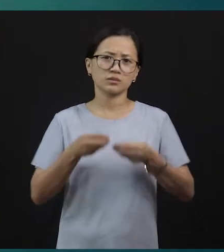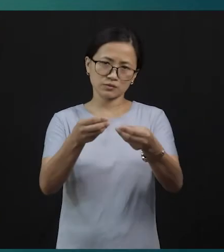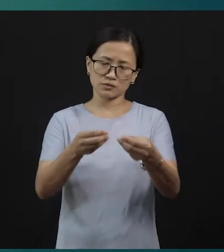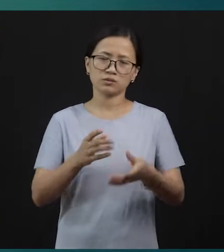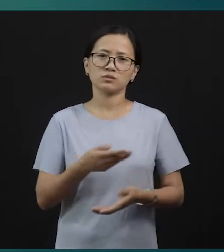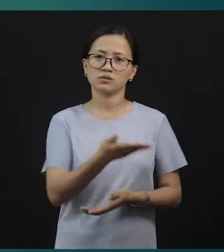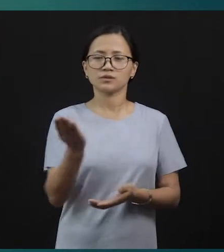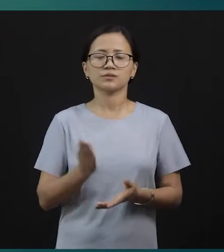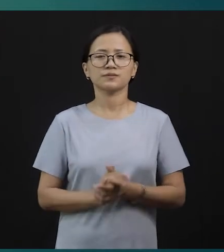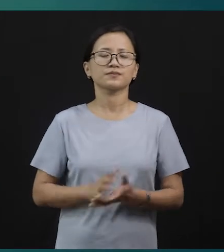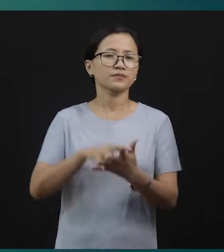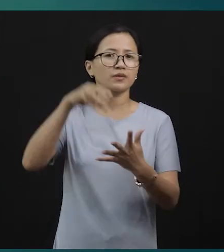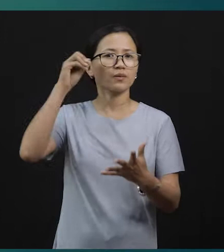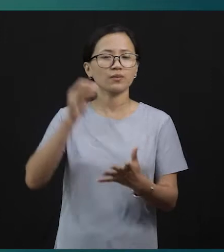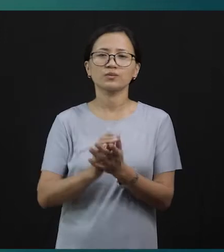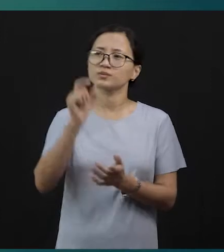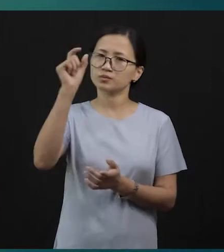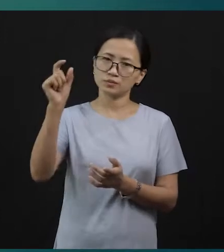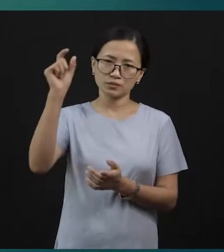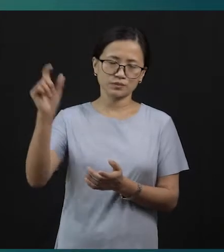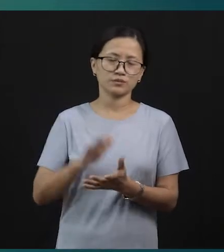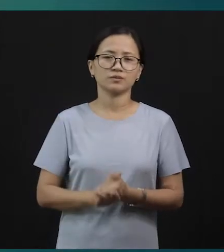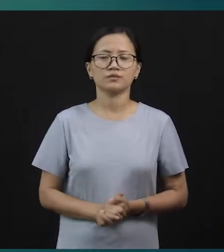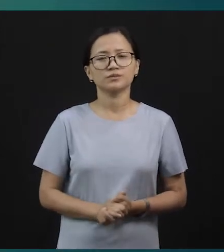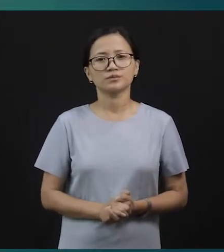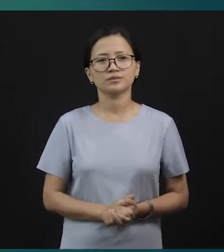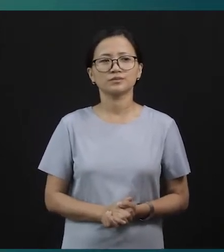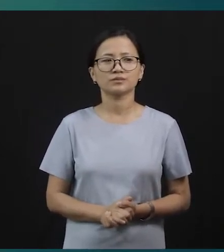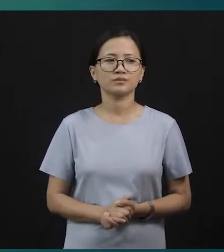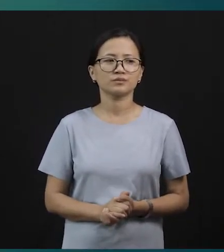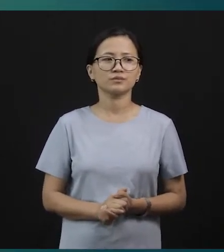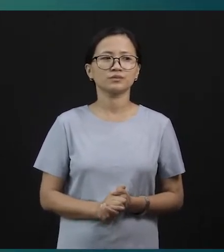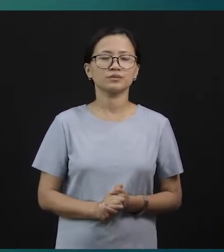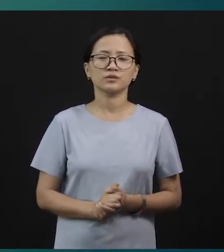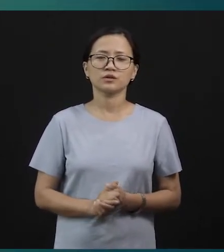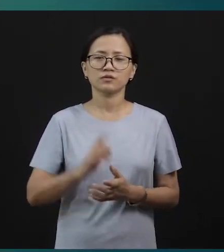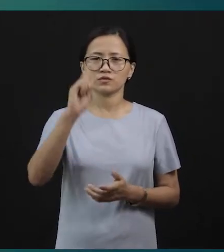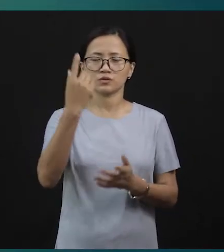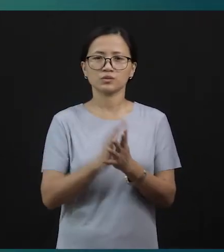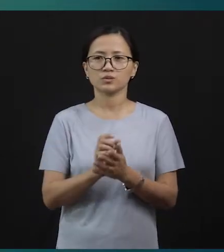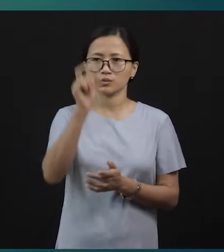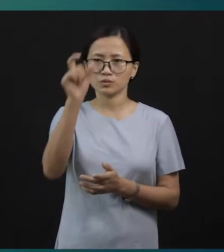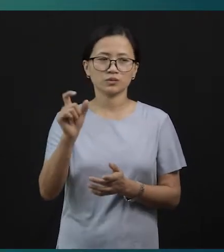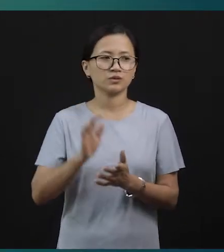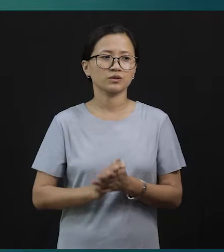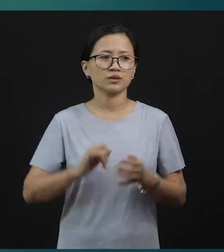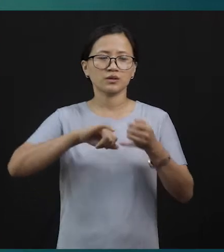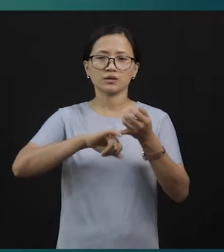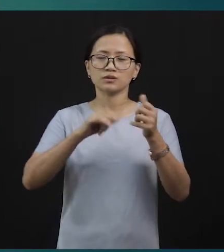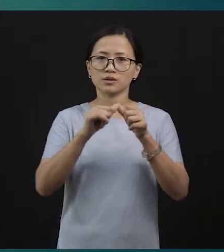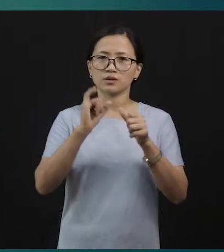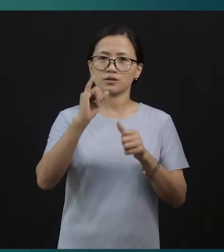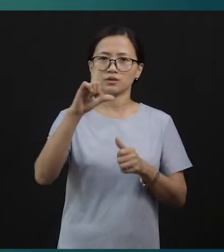why we have to learn word meanings, okay? Okay, the first word that you are going to learn is sailor.